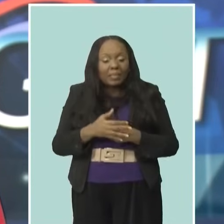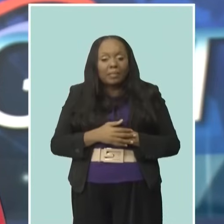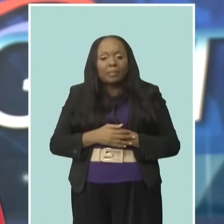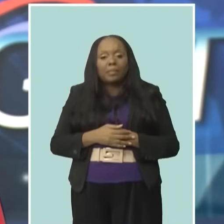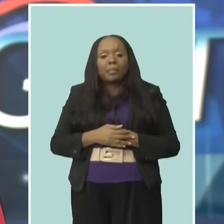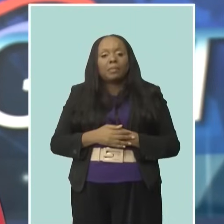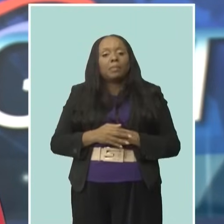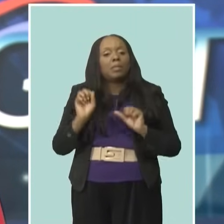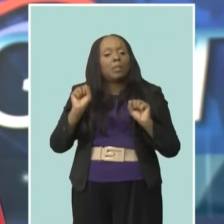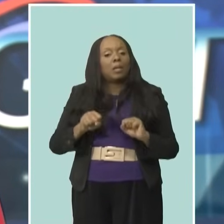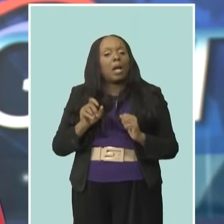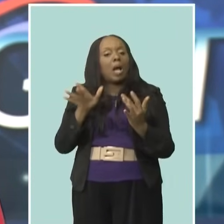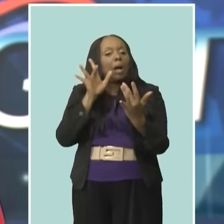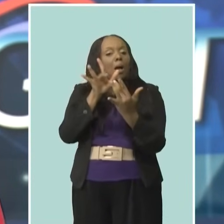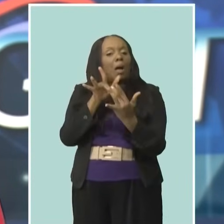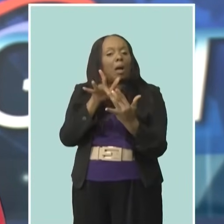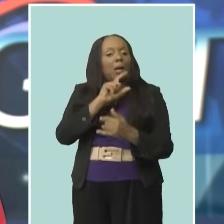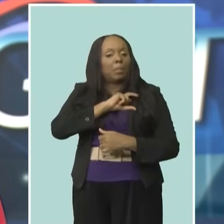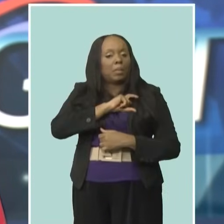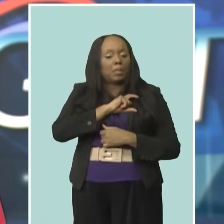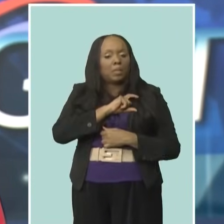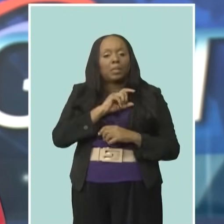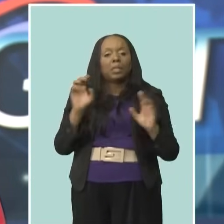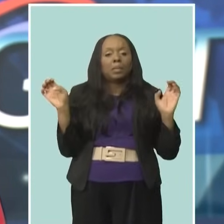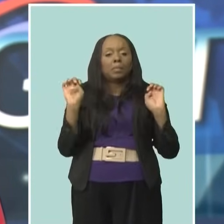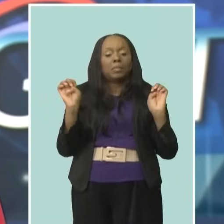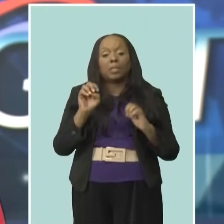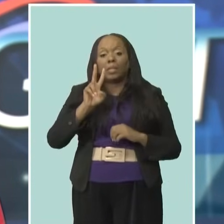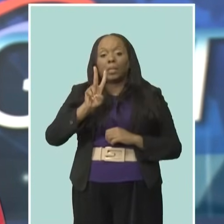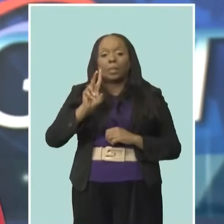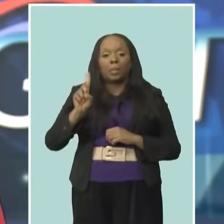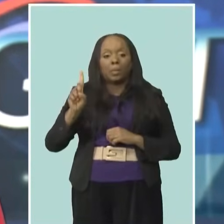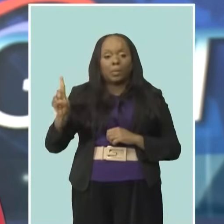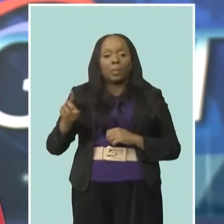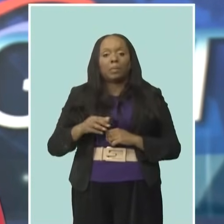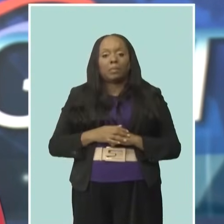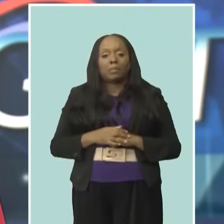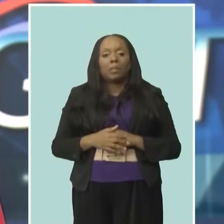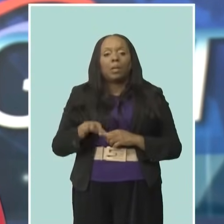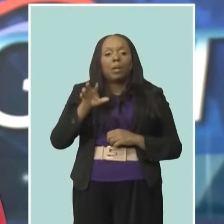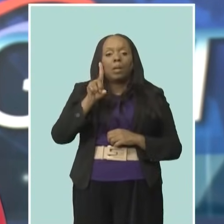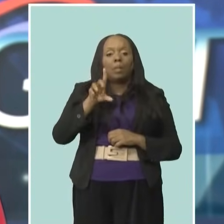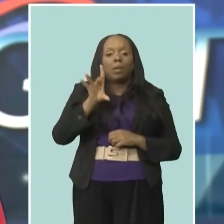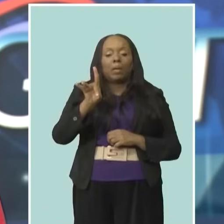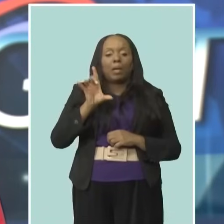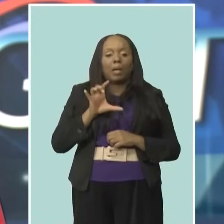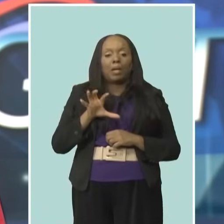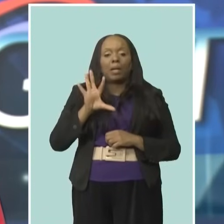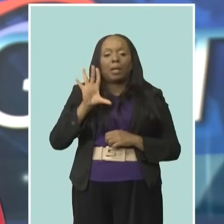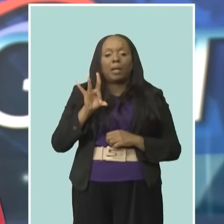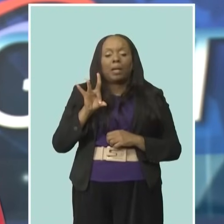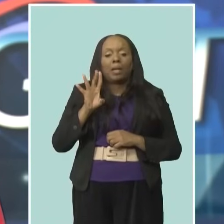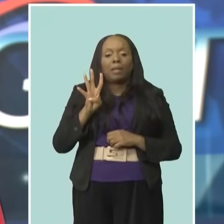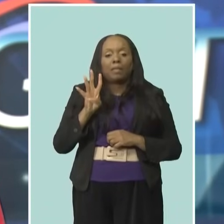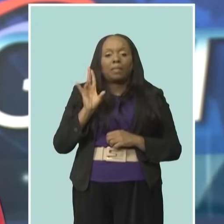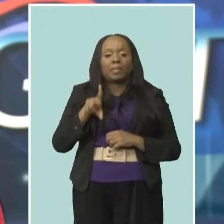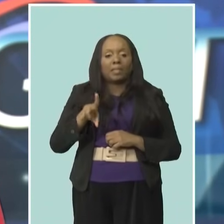any information pertaining to this incident to contact the police emergency at 211, Crime Stoppers at